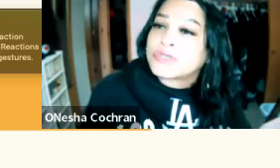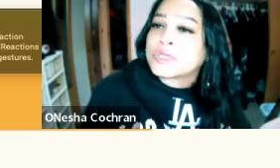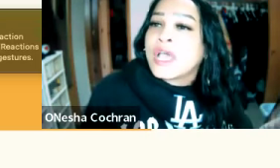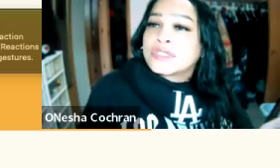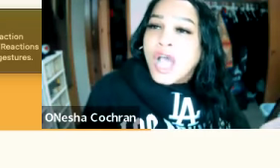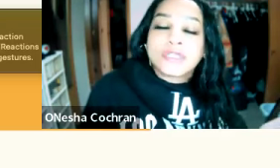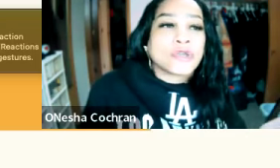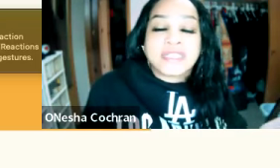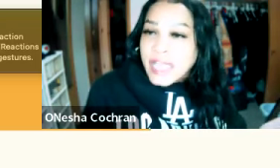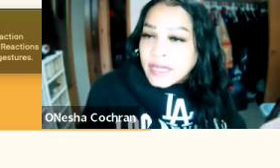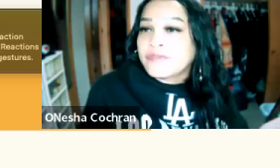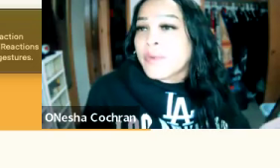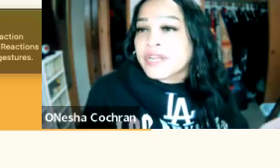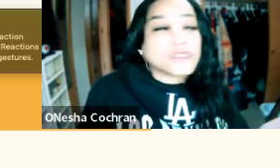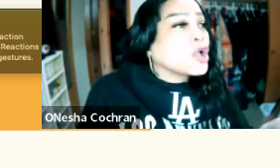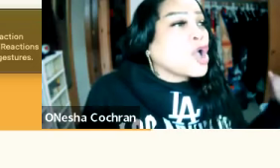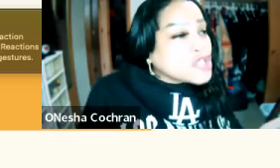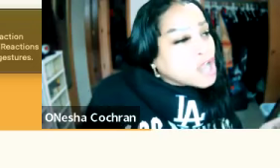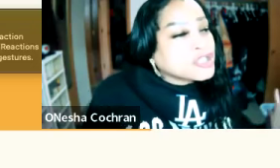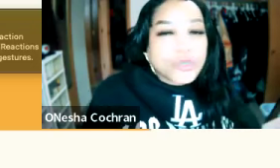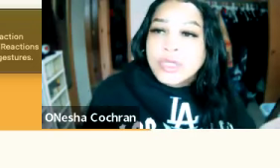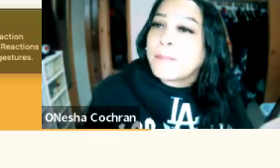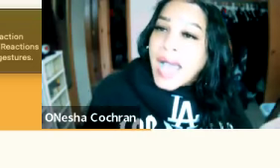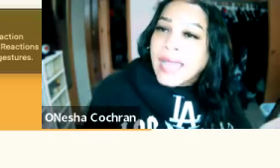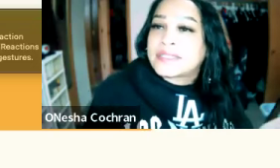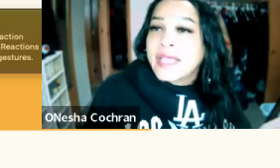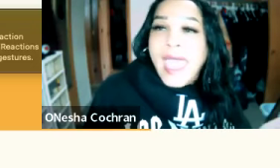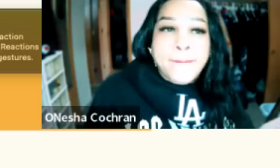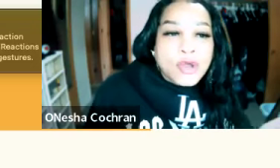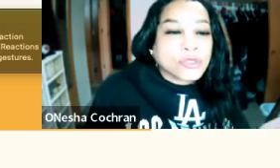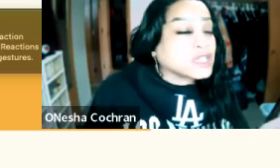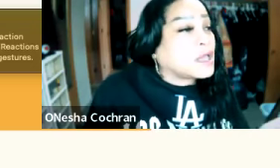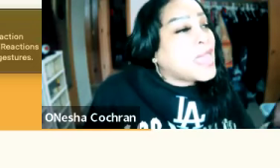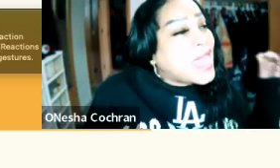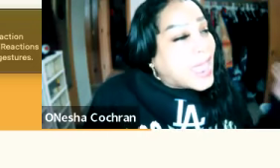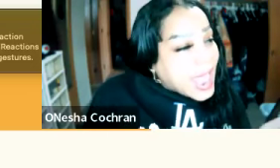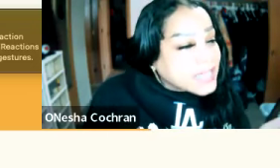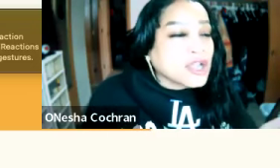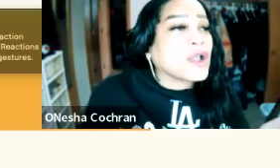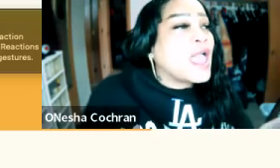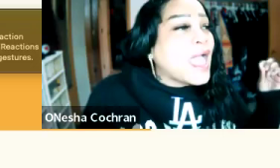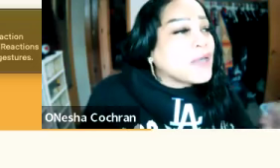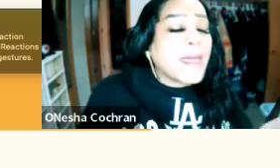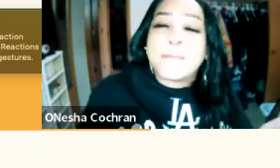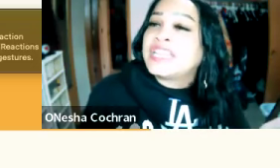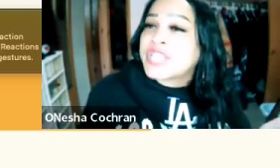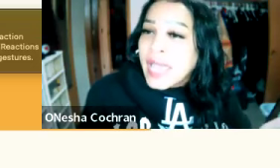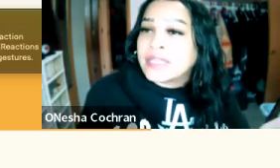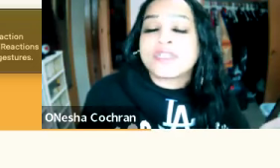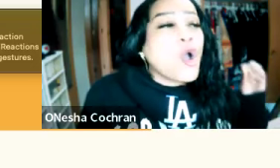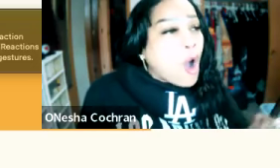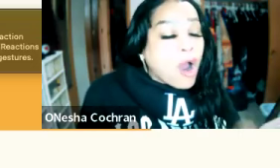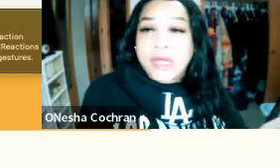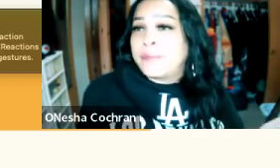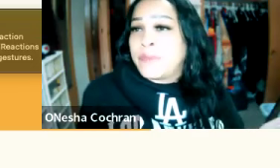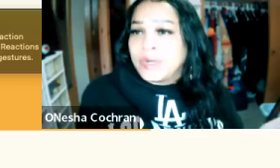to those mentors, talk to those executive directors. Go talk to Julia Mines at Miracles Club and ask her how that money